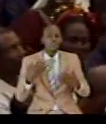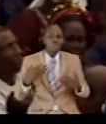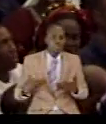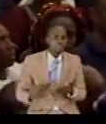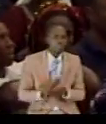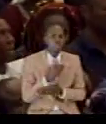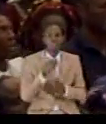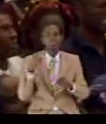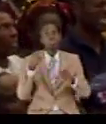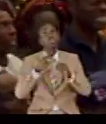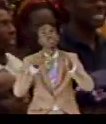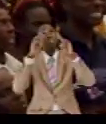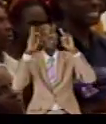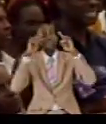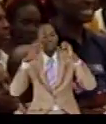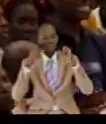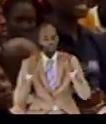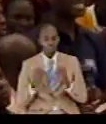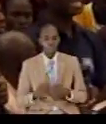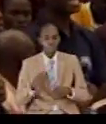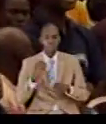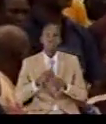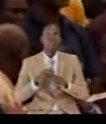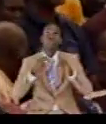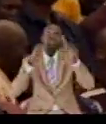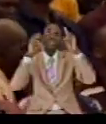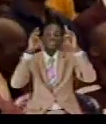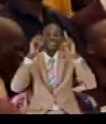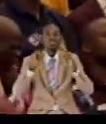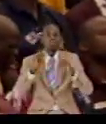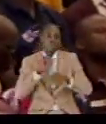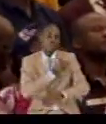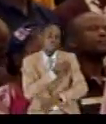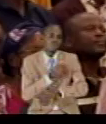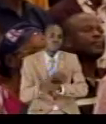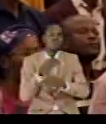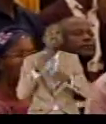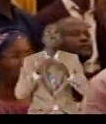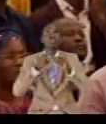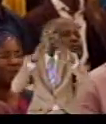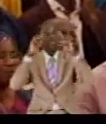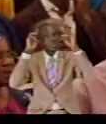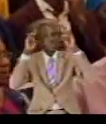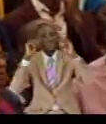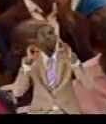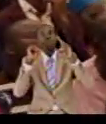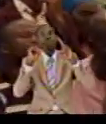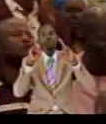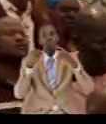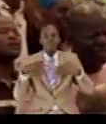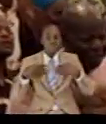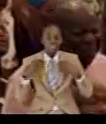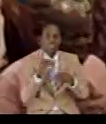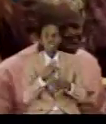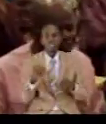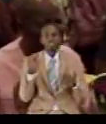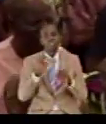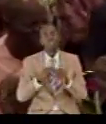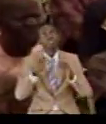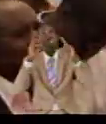him. Power in him. Authority in him. Healing in